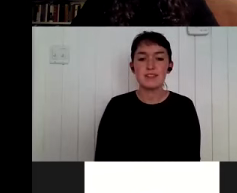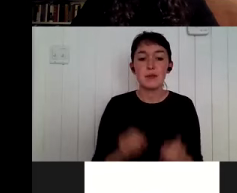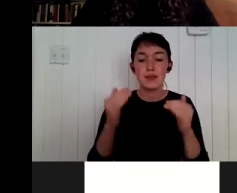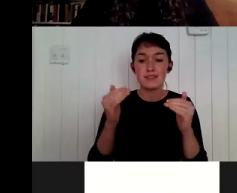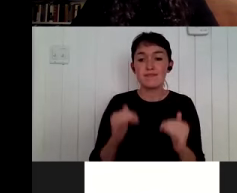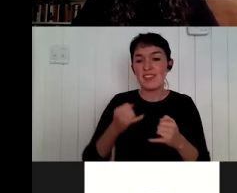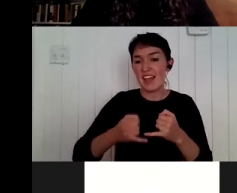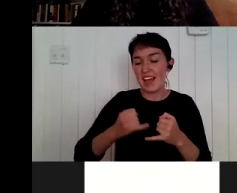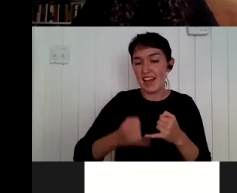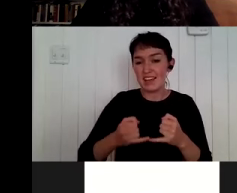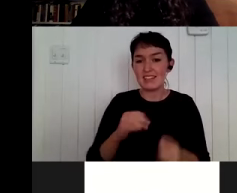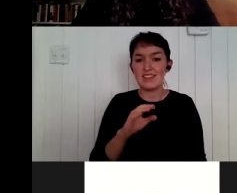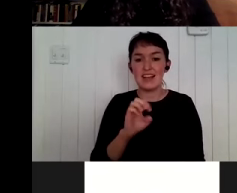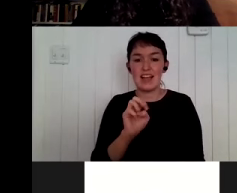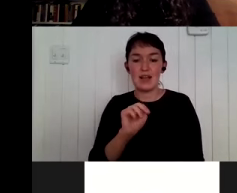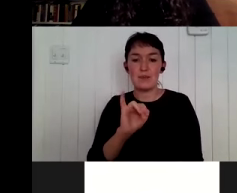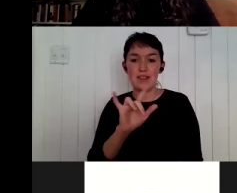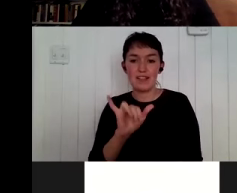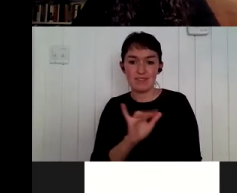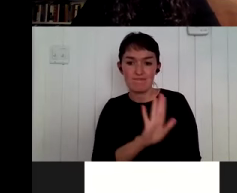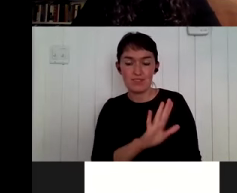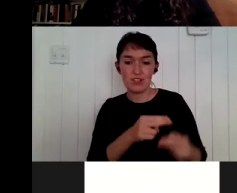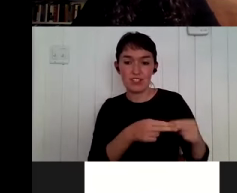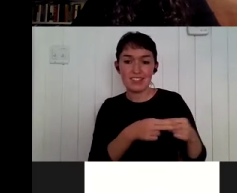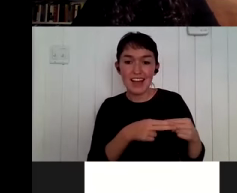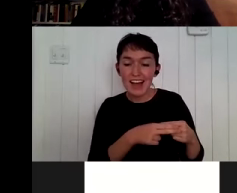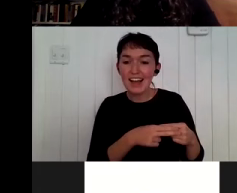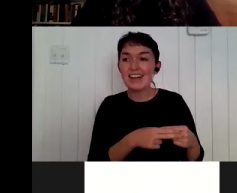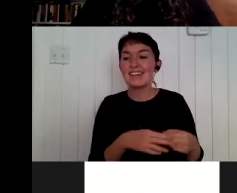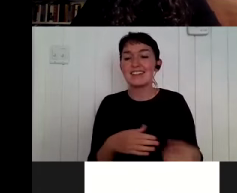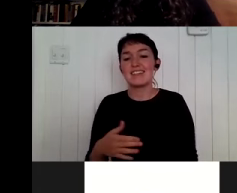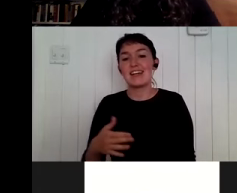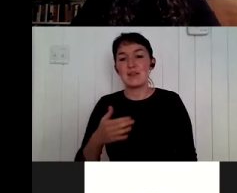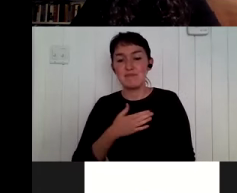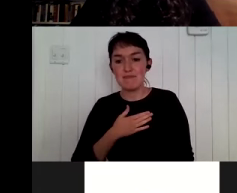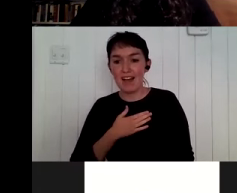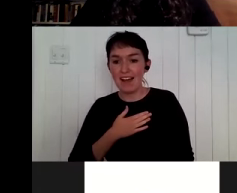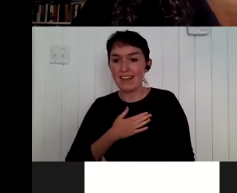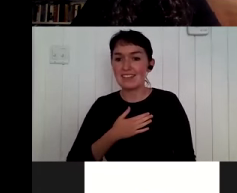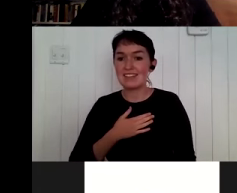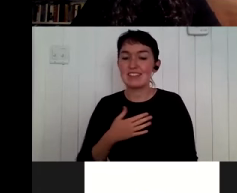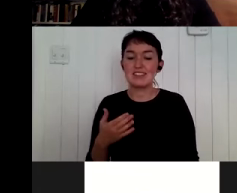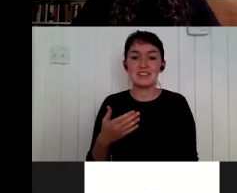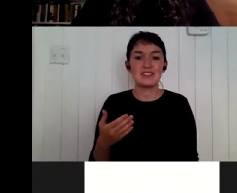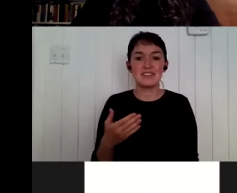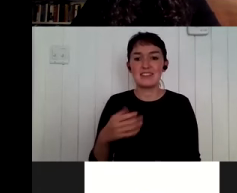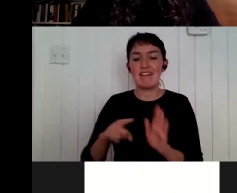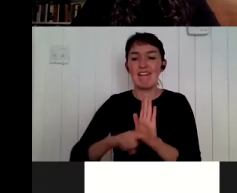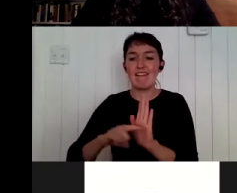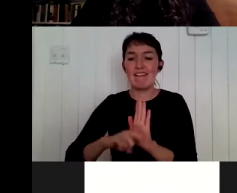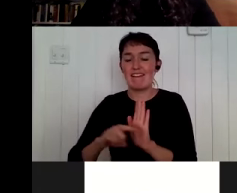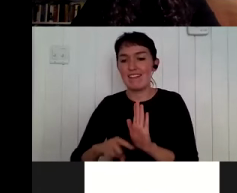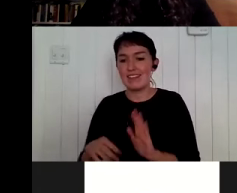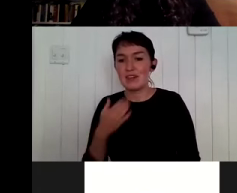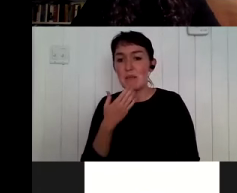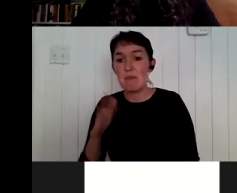sort of the beginning of mine, there's sort of this like doom and gloom narrative of like, oh no, you're not getting sleep, but things are going to go